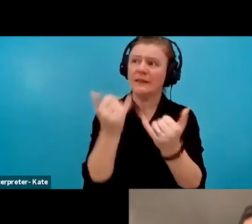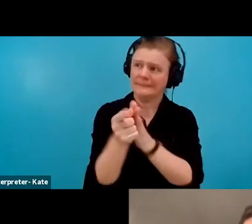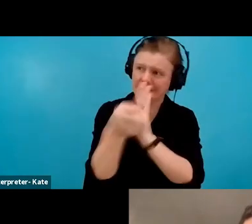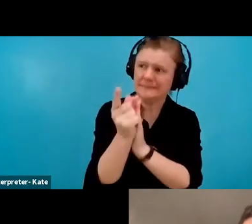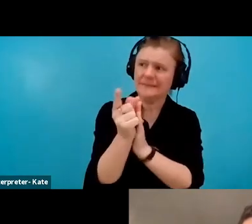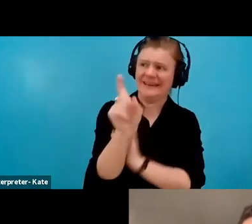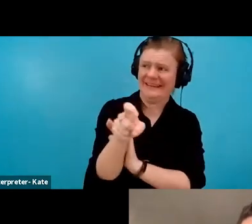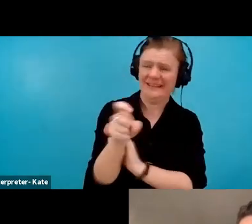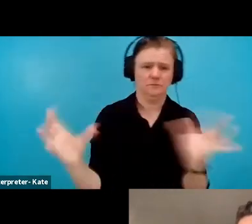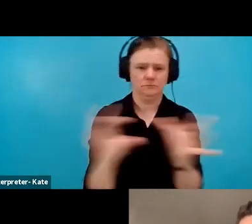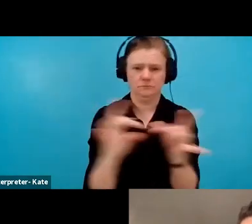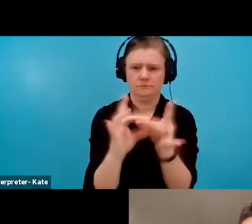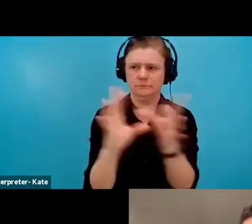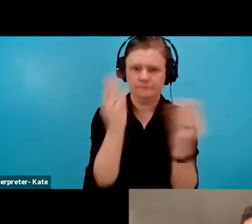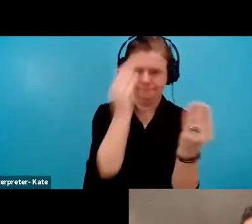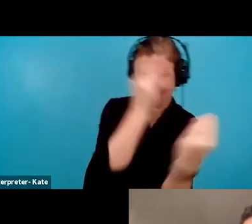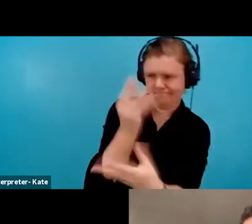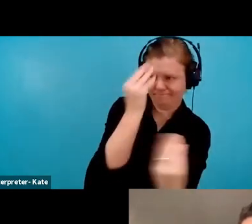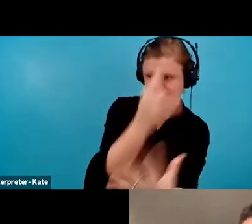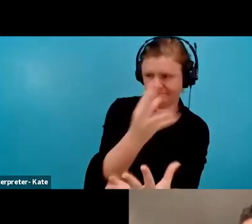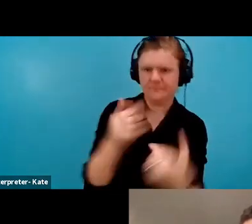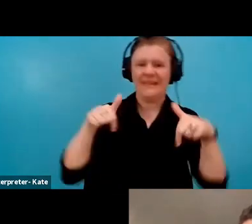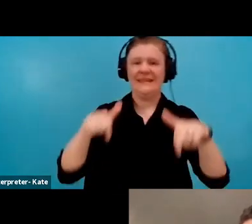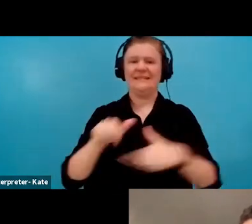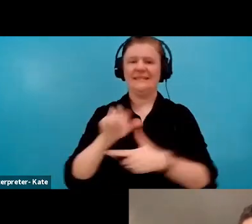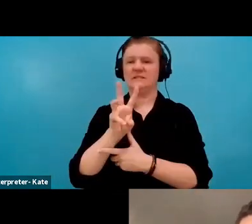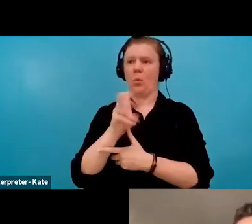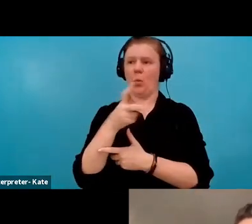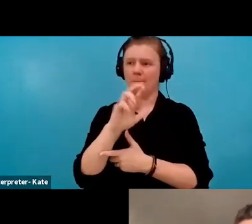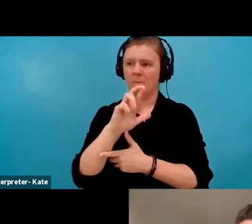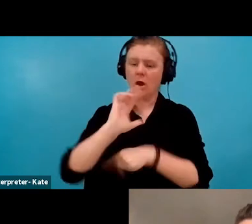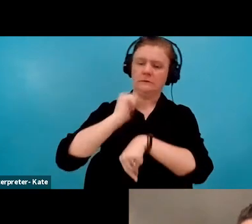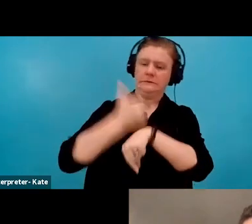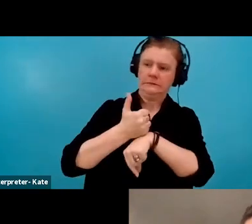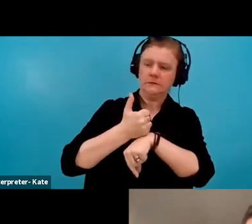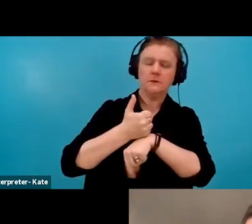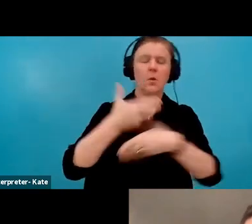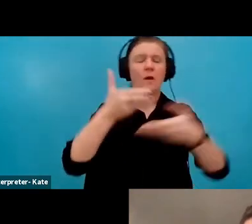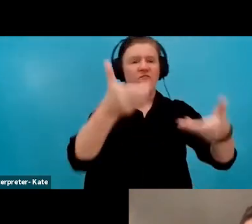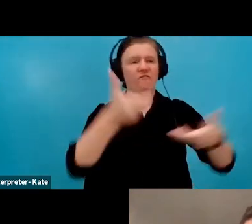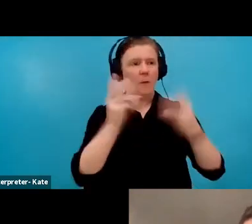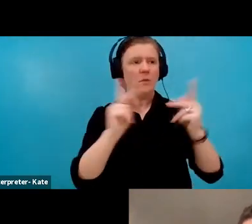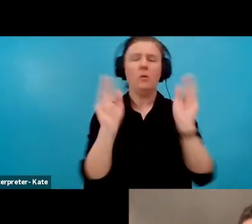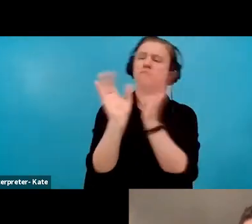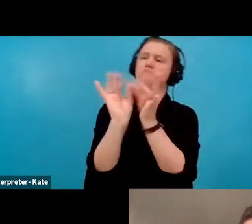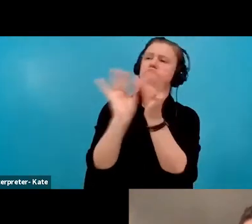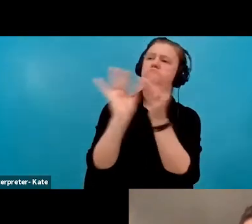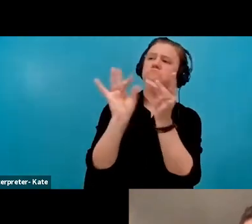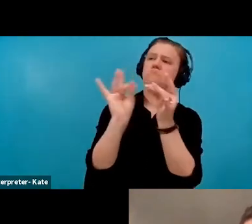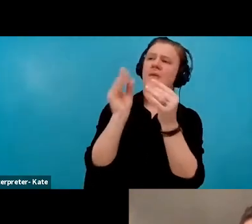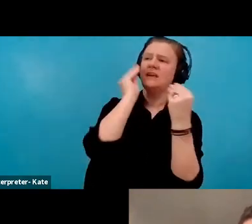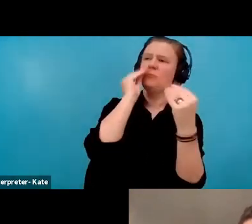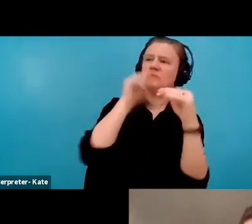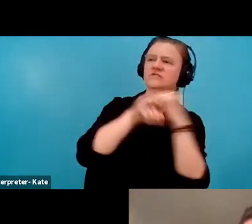that we currently live. And so we put together this webinar series to tackle these issues, to bring on guests who can speak to these issues in